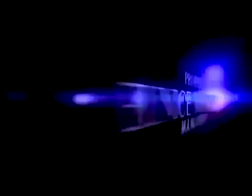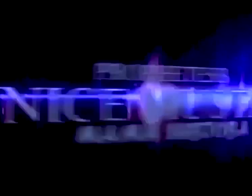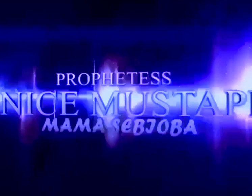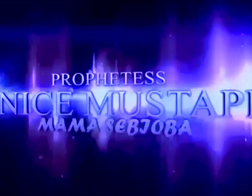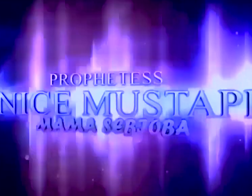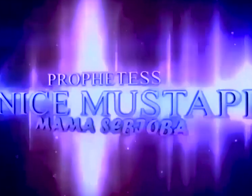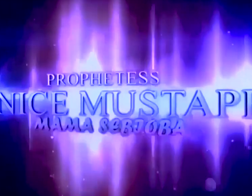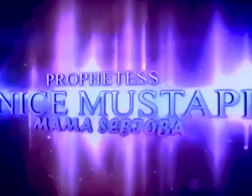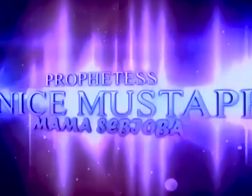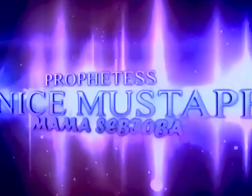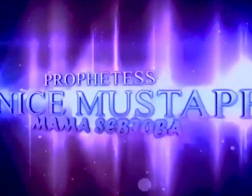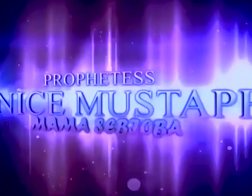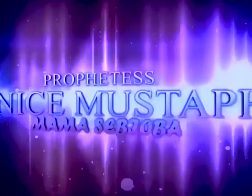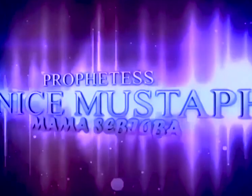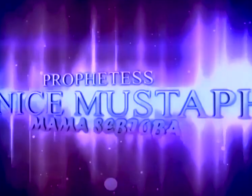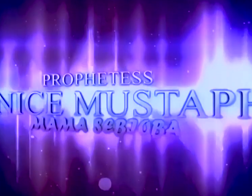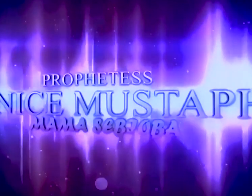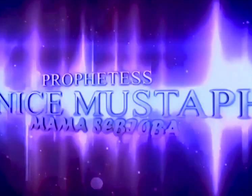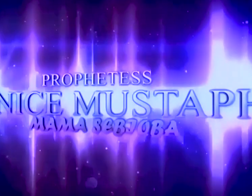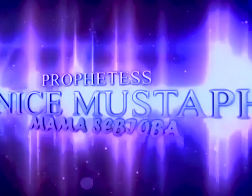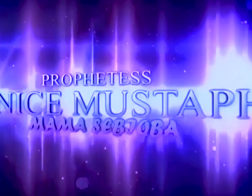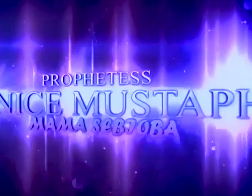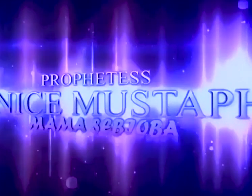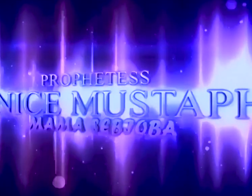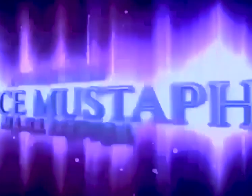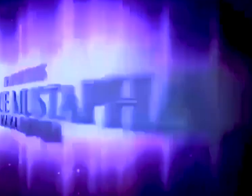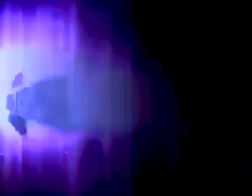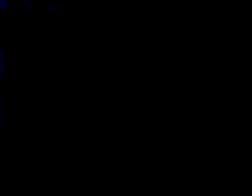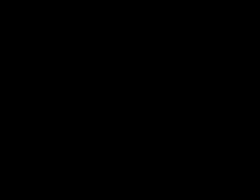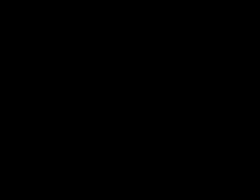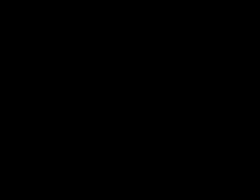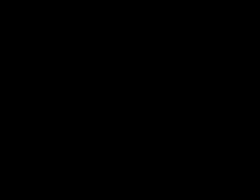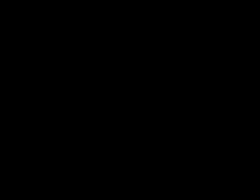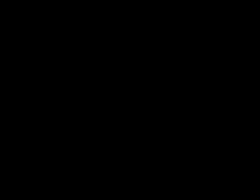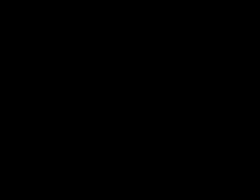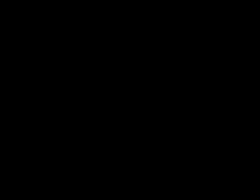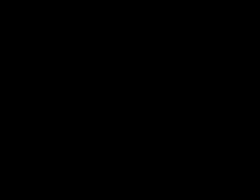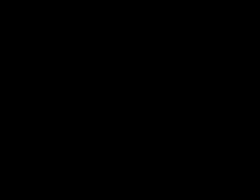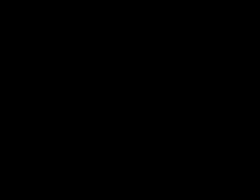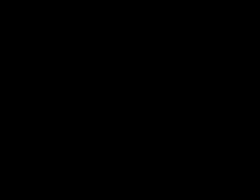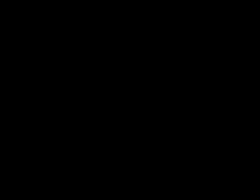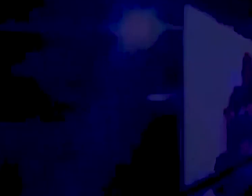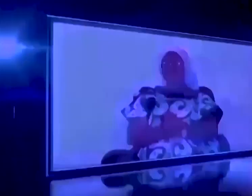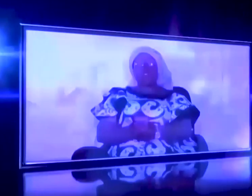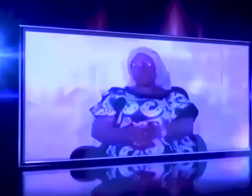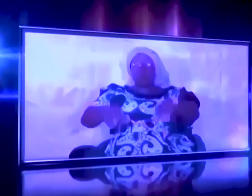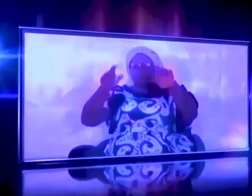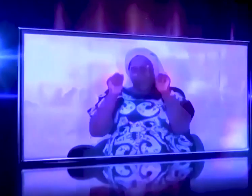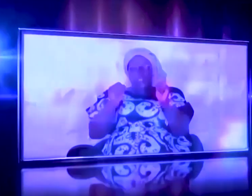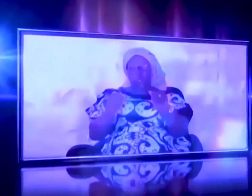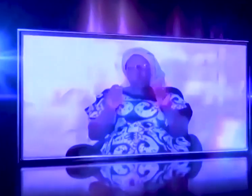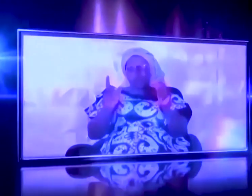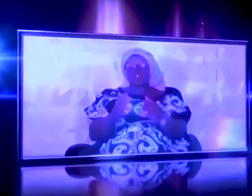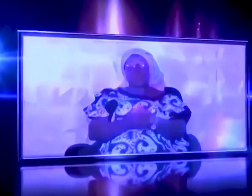re ni oruko jesu loni ani loni loruko jesu o ya pare amen padra